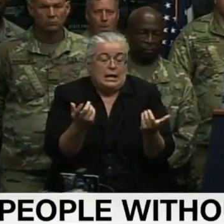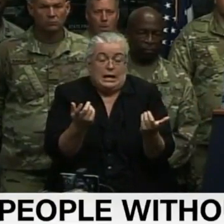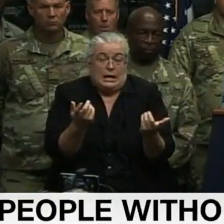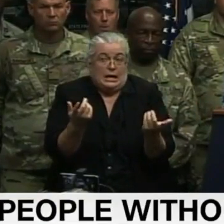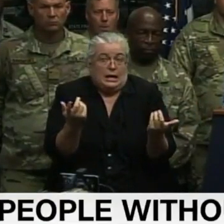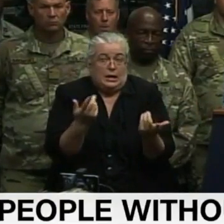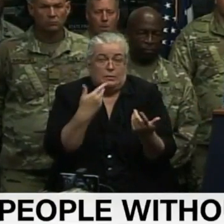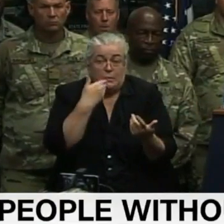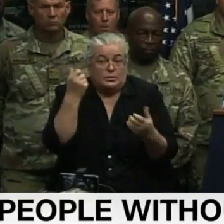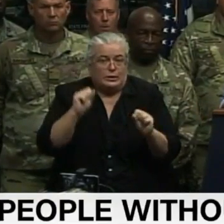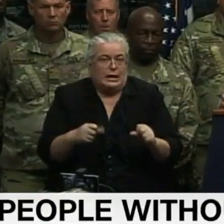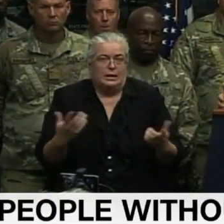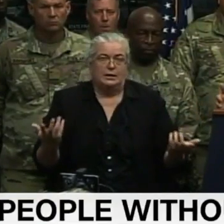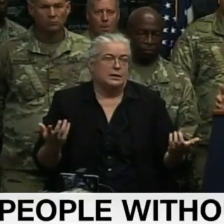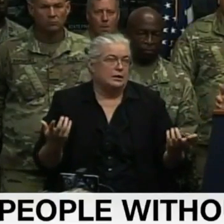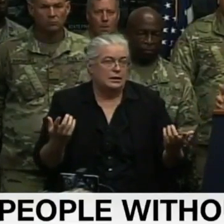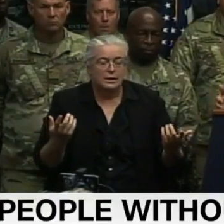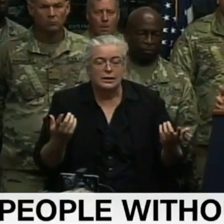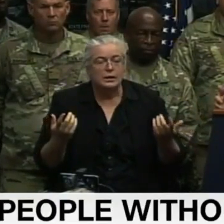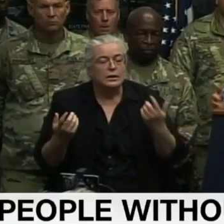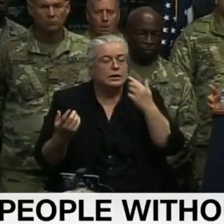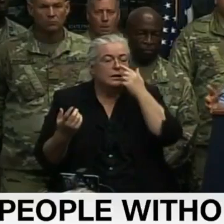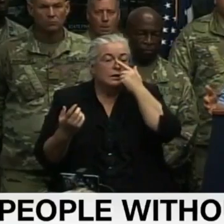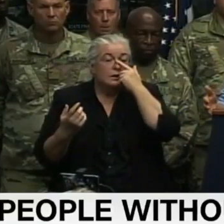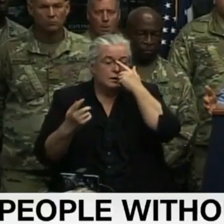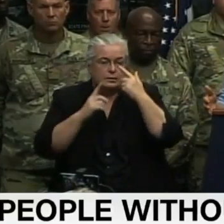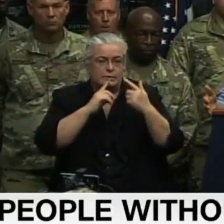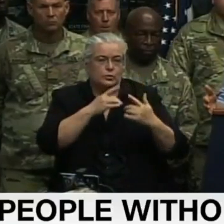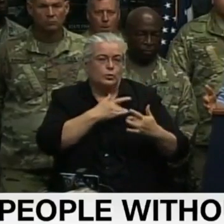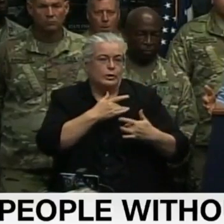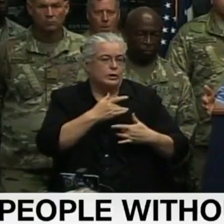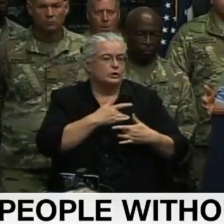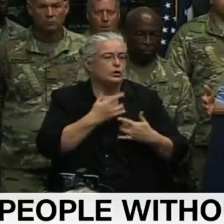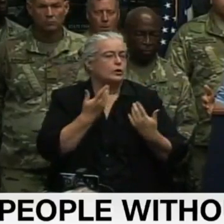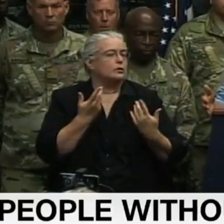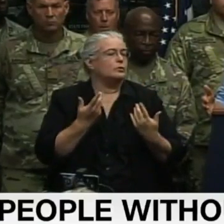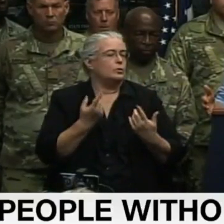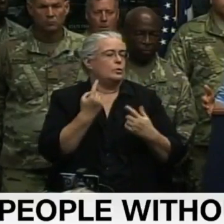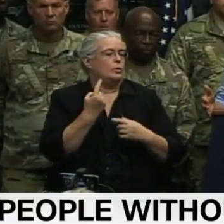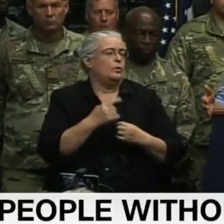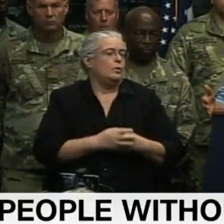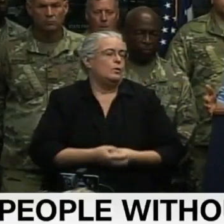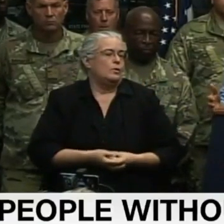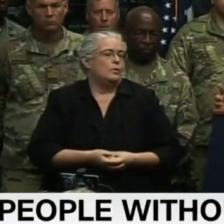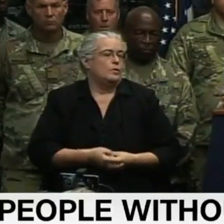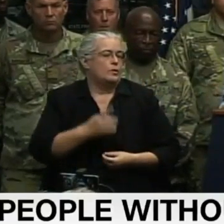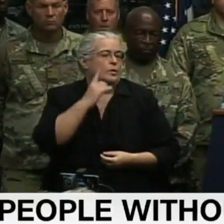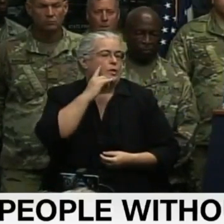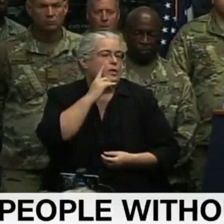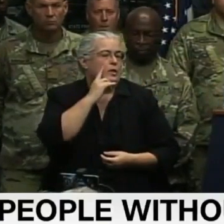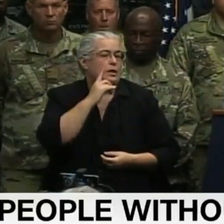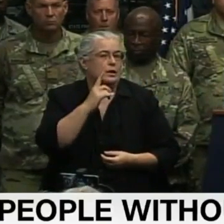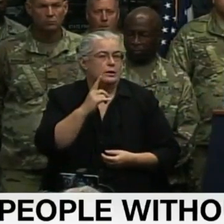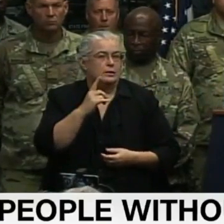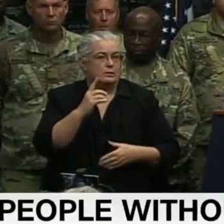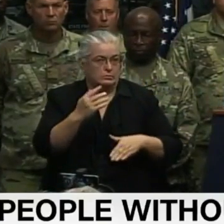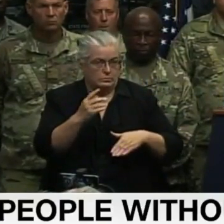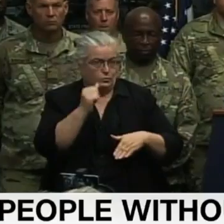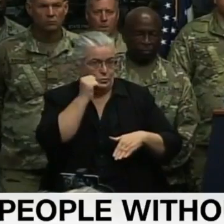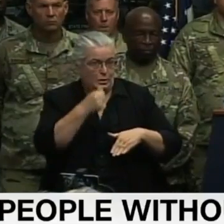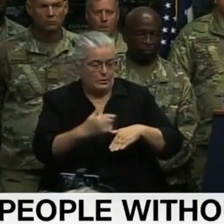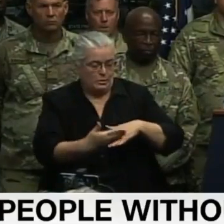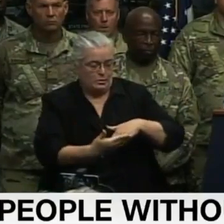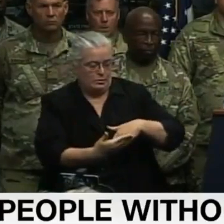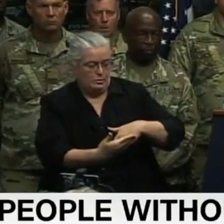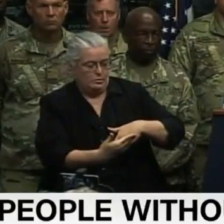If you think about it, what concerns you a lot is that the storm moved west, and I think that